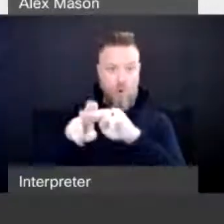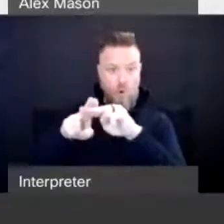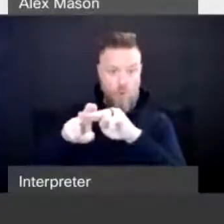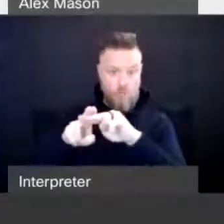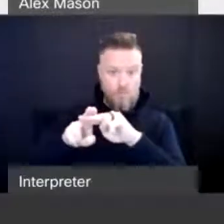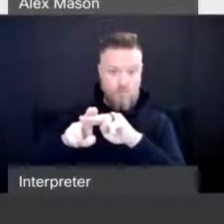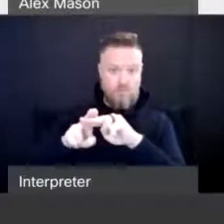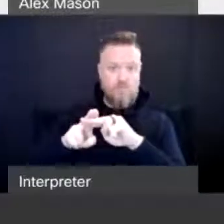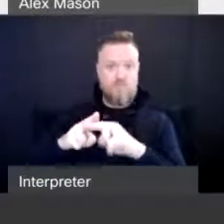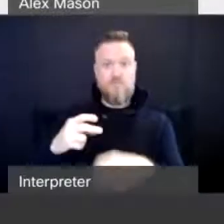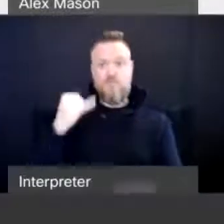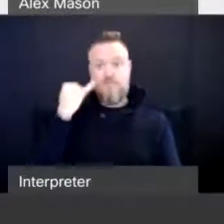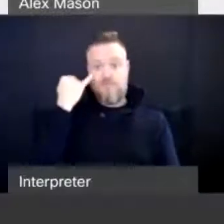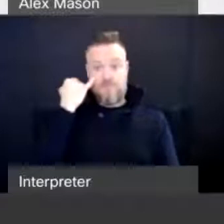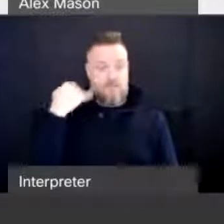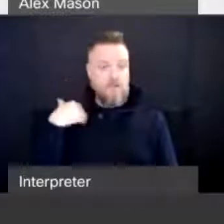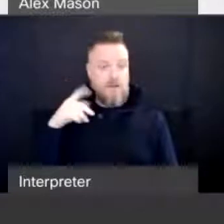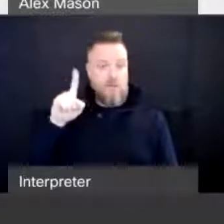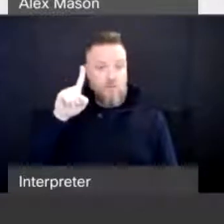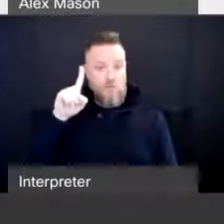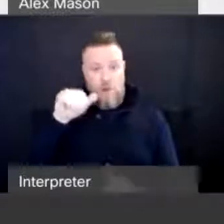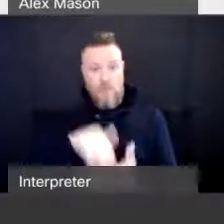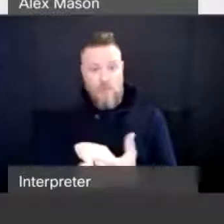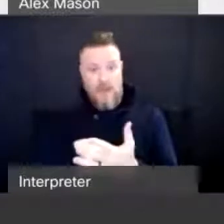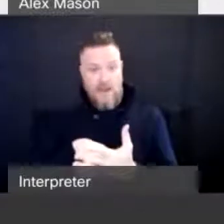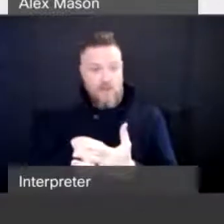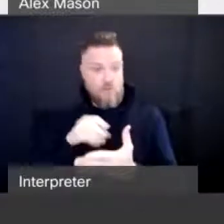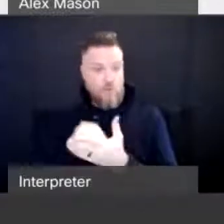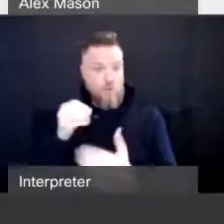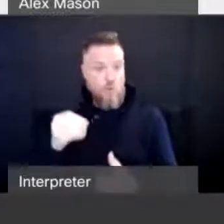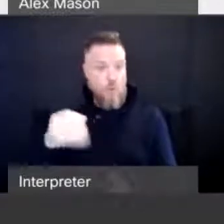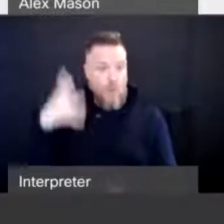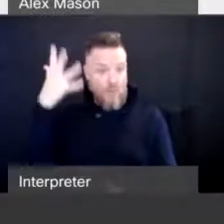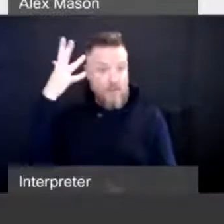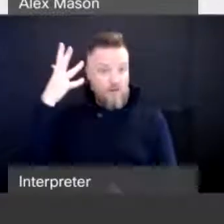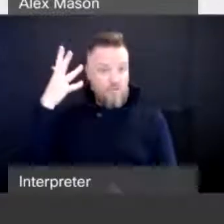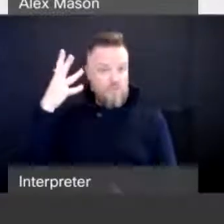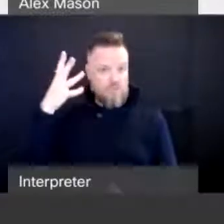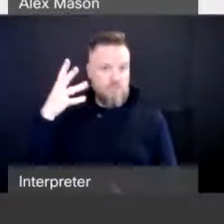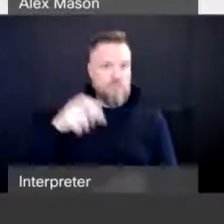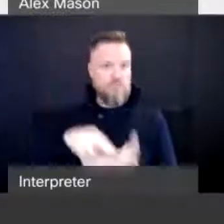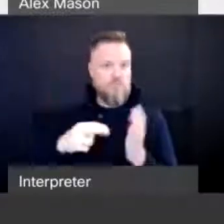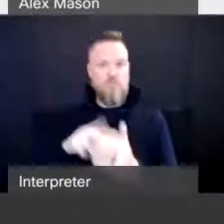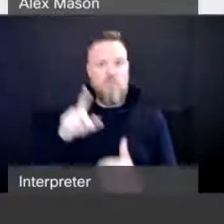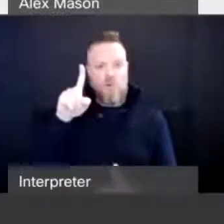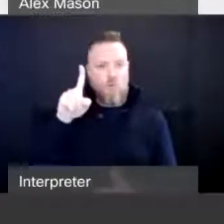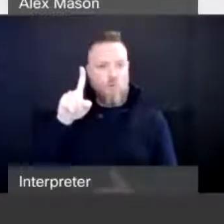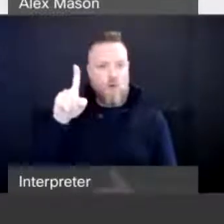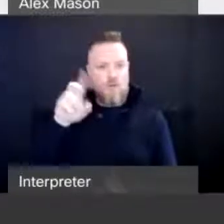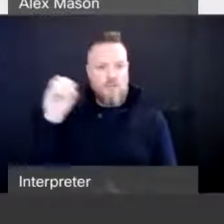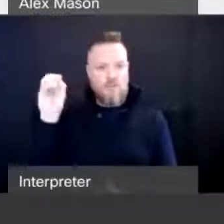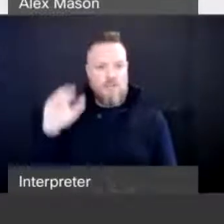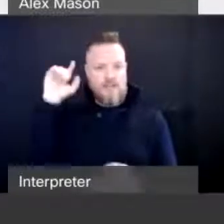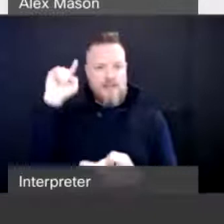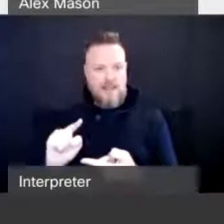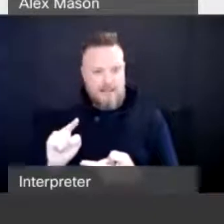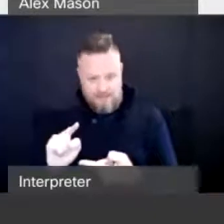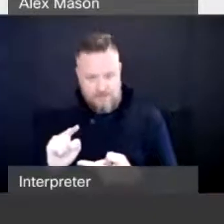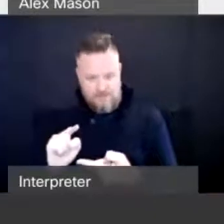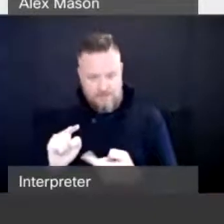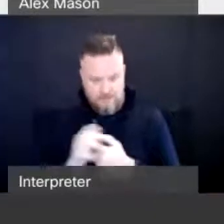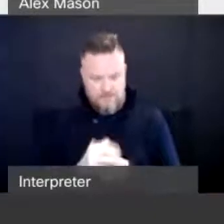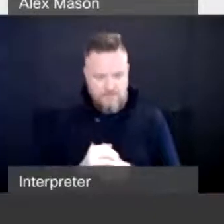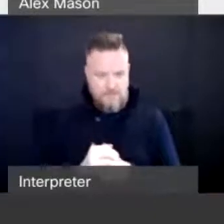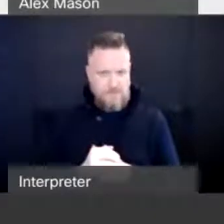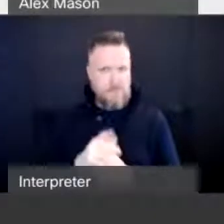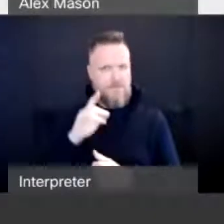was 1,000 wealthier than the median, I get 1 percentage point less. So what's interesting